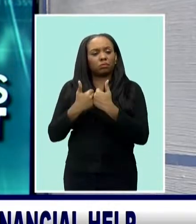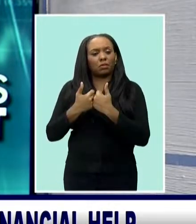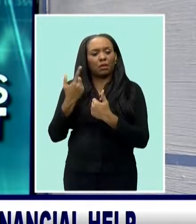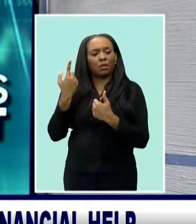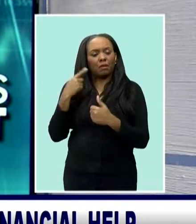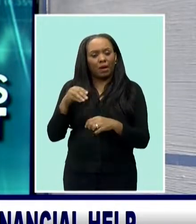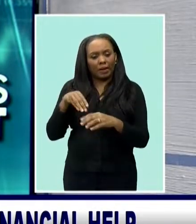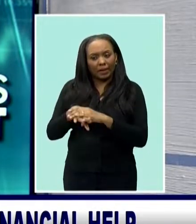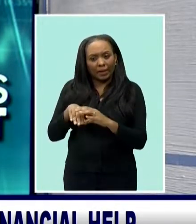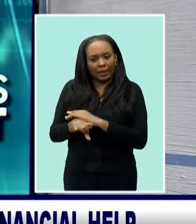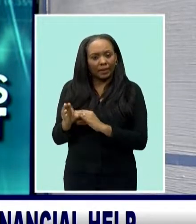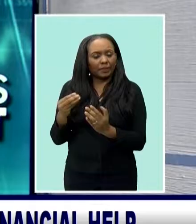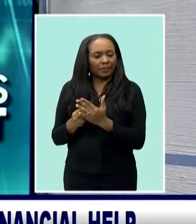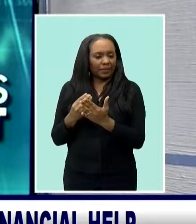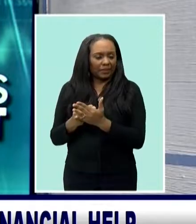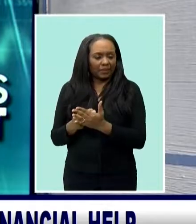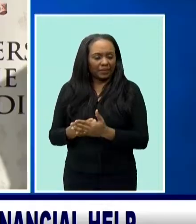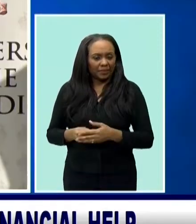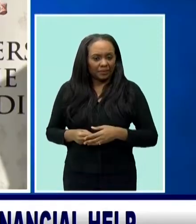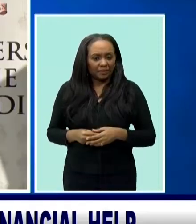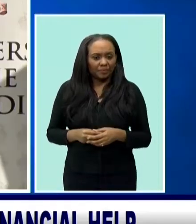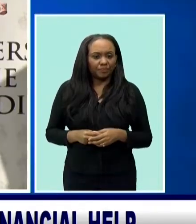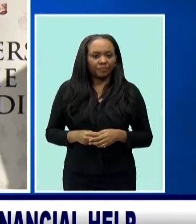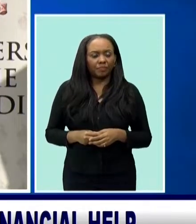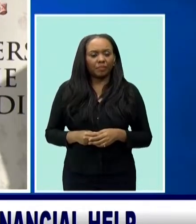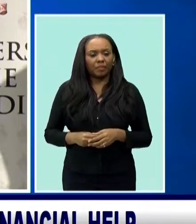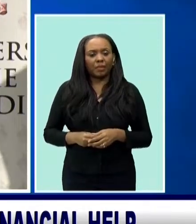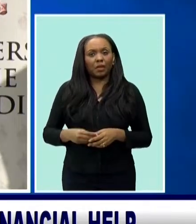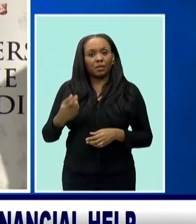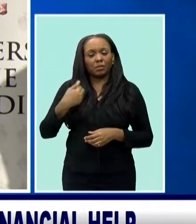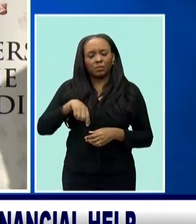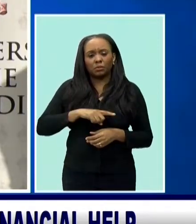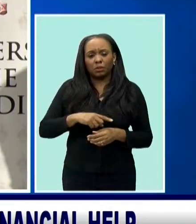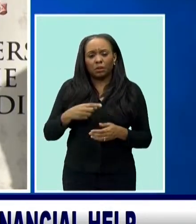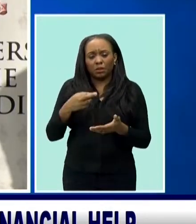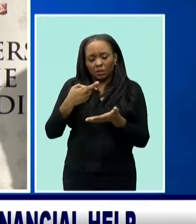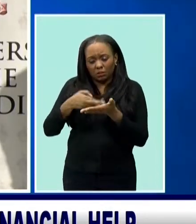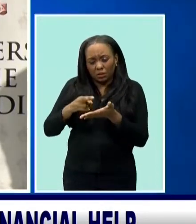accessing financing. We did some research on this